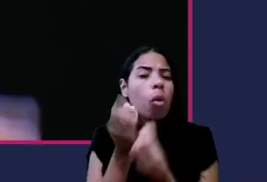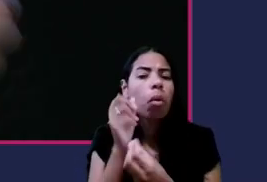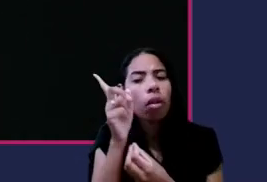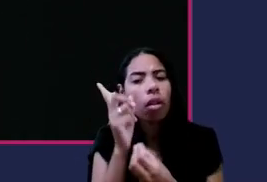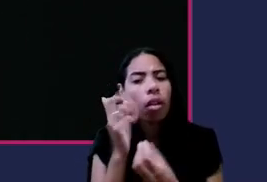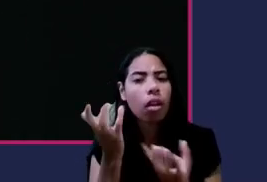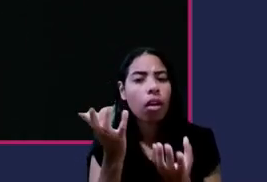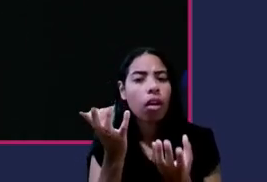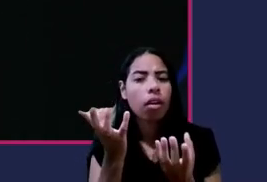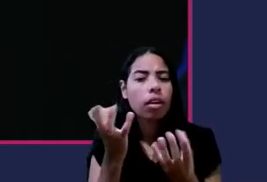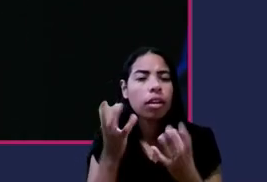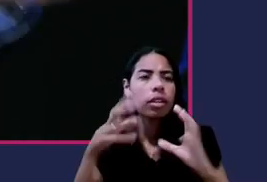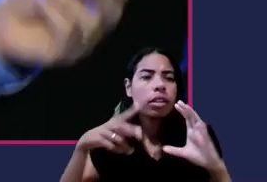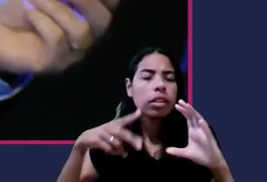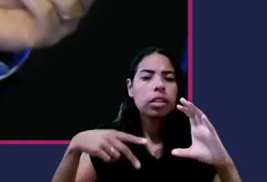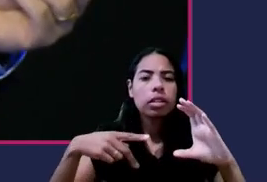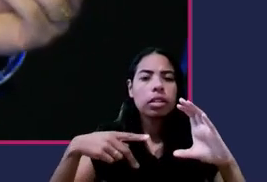Pedro,